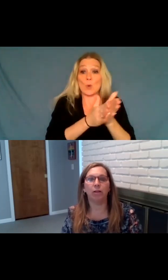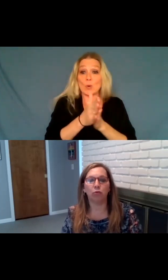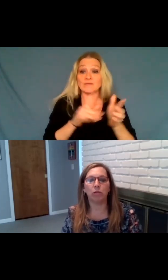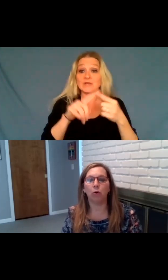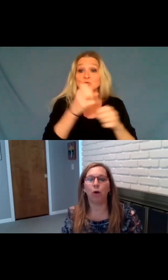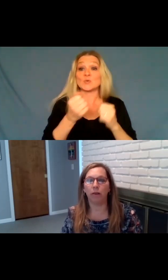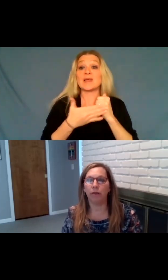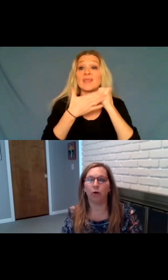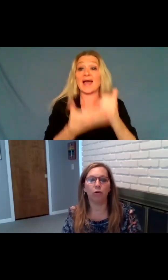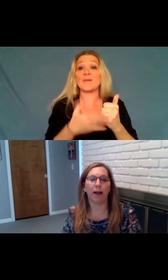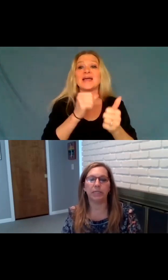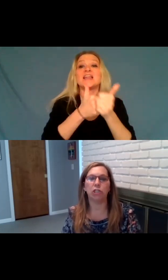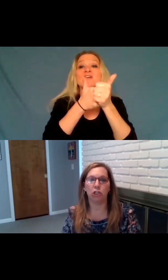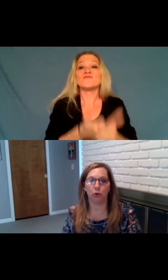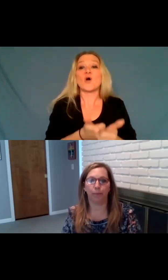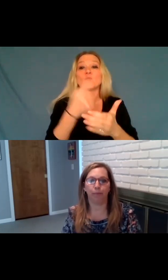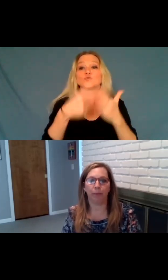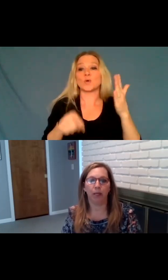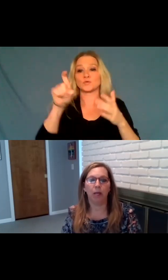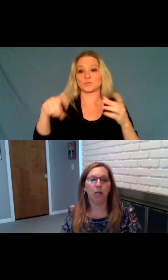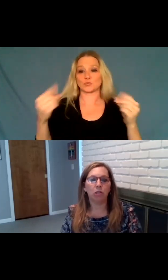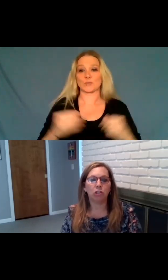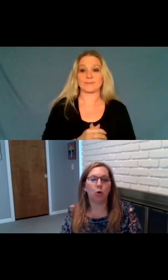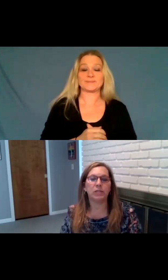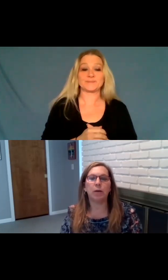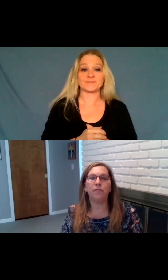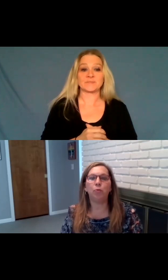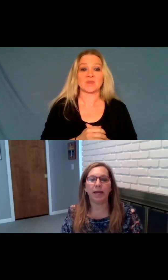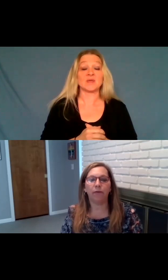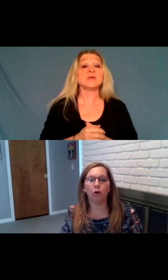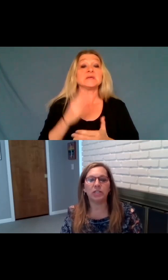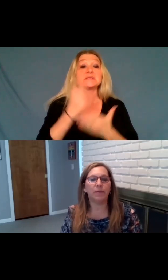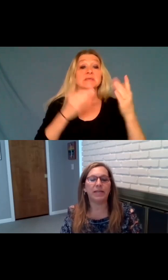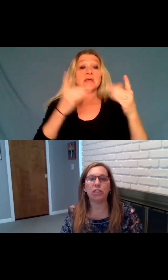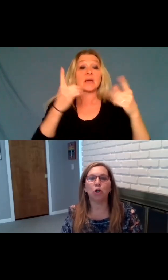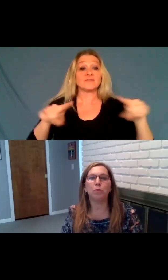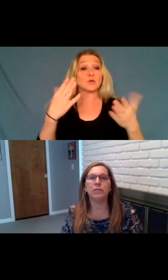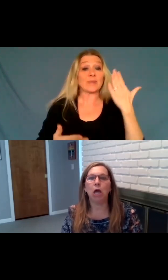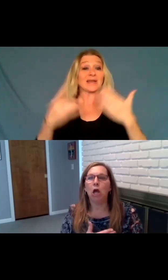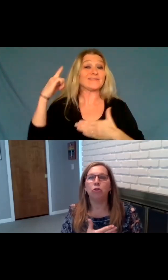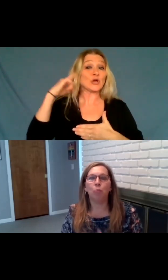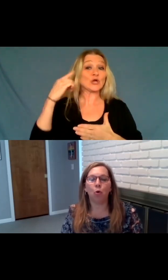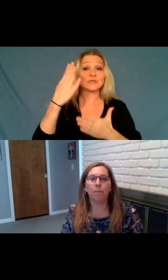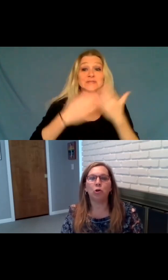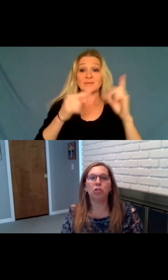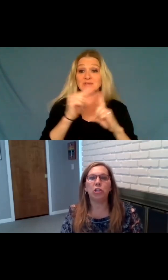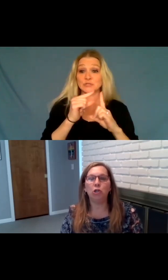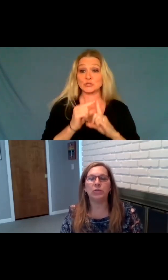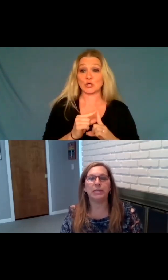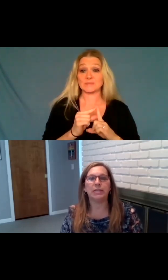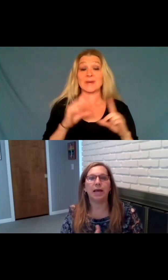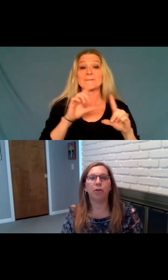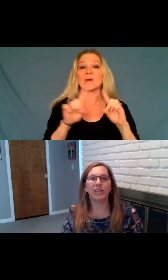and follows what they're directed to do. So some of you may have heard some of these terms. The more a